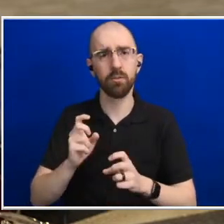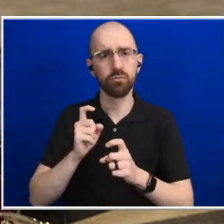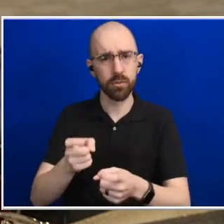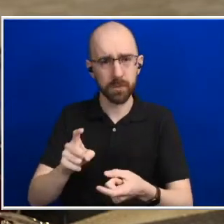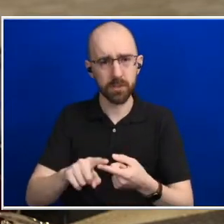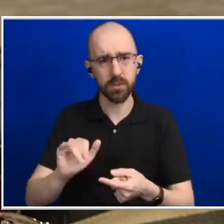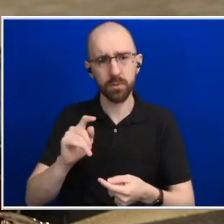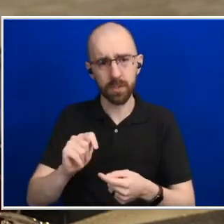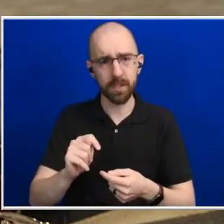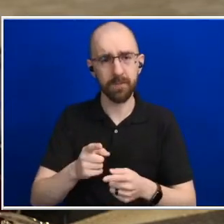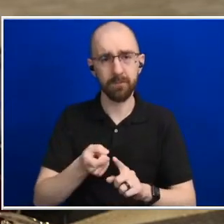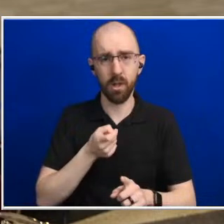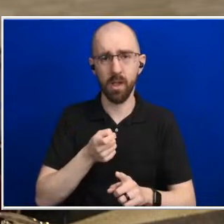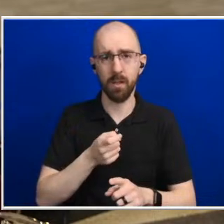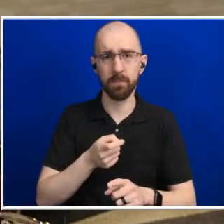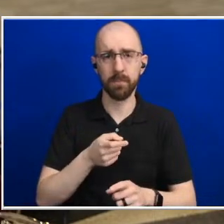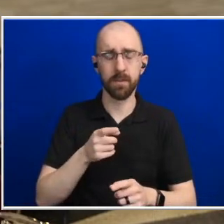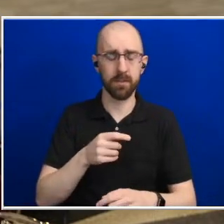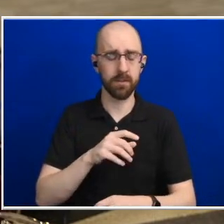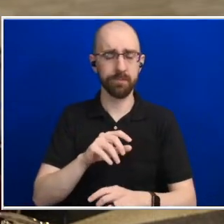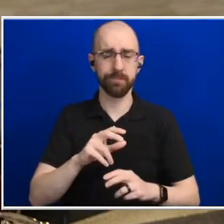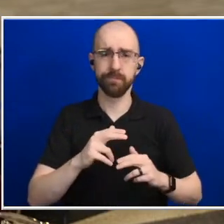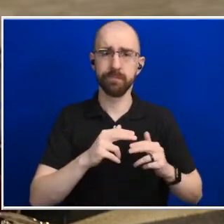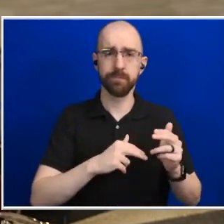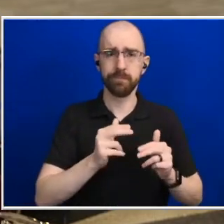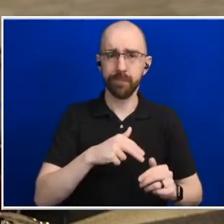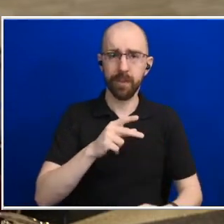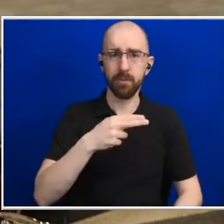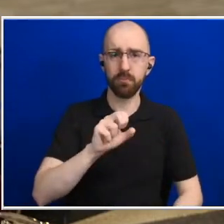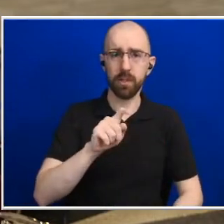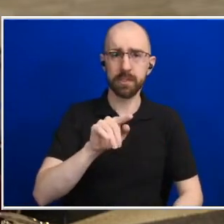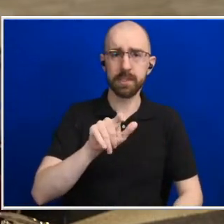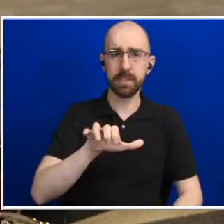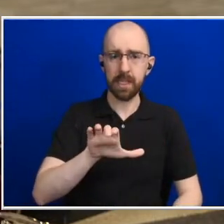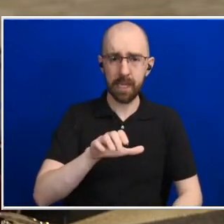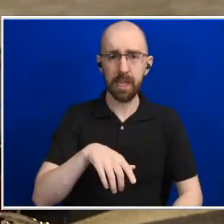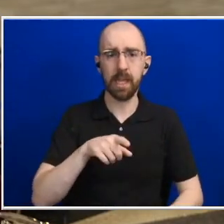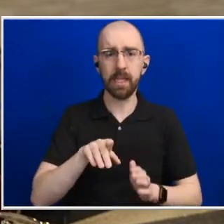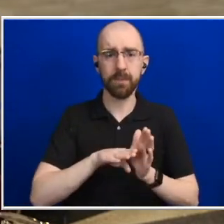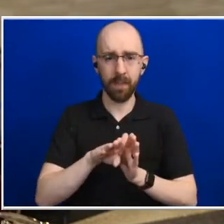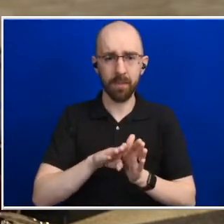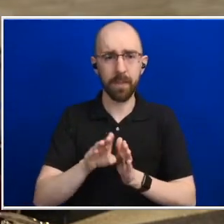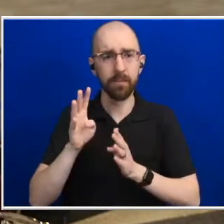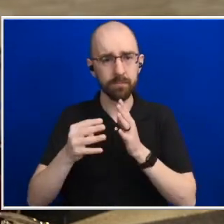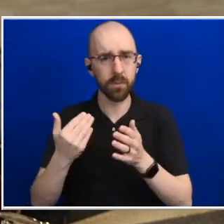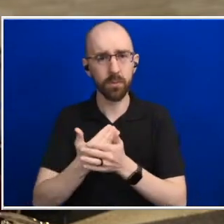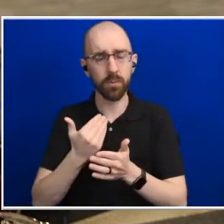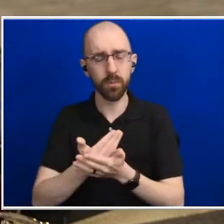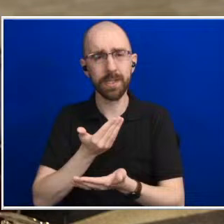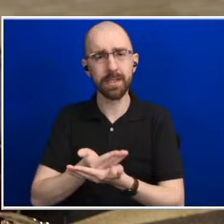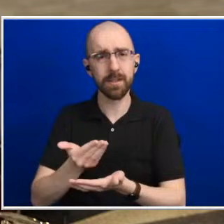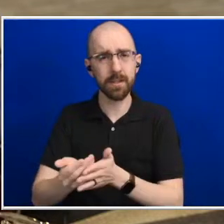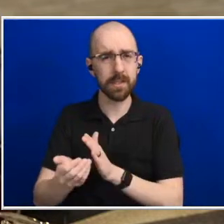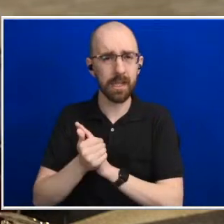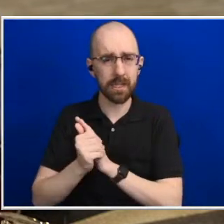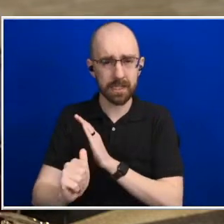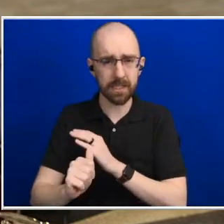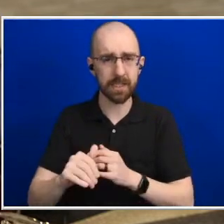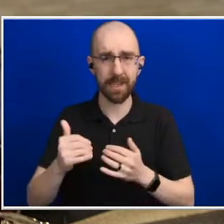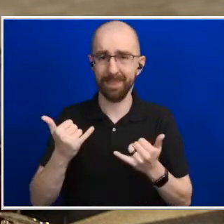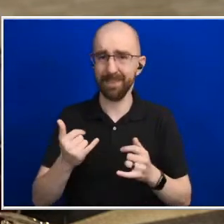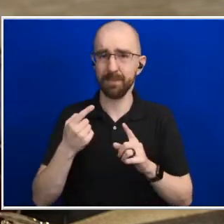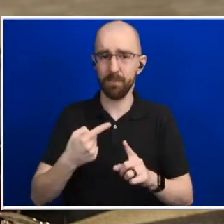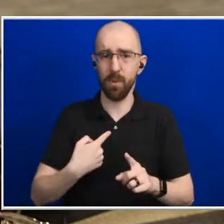prosthetic reconstruction or development to coming up with new techniques and so forth. And even at this time, I'm starting to